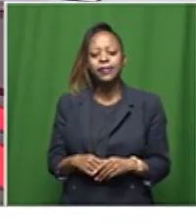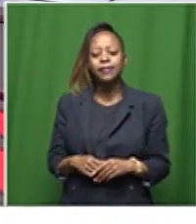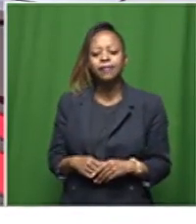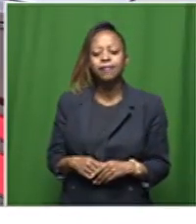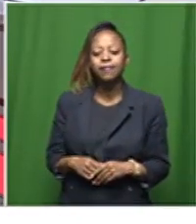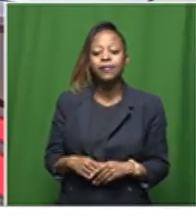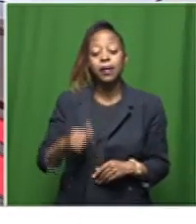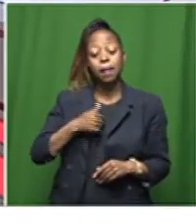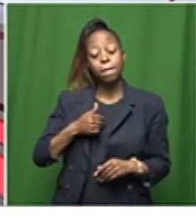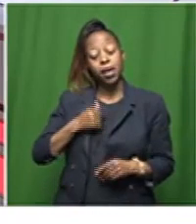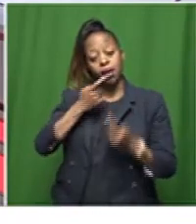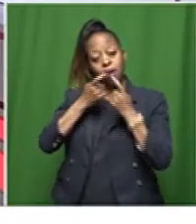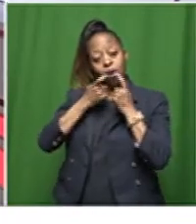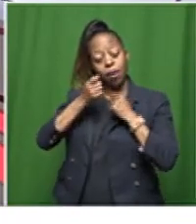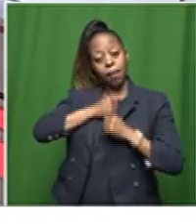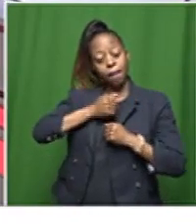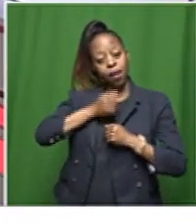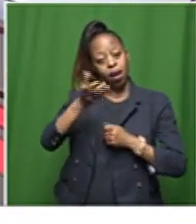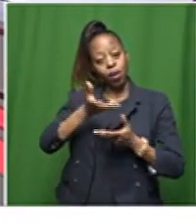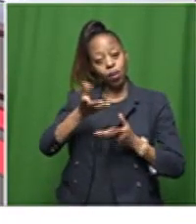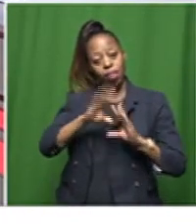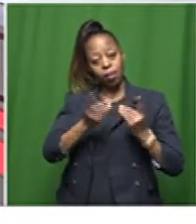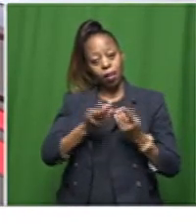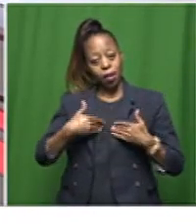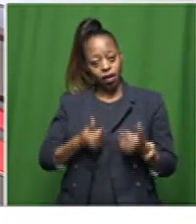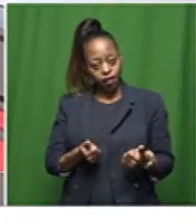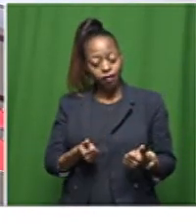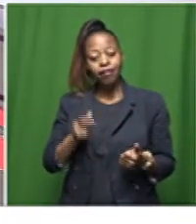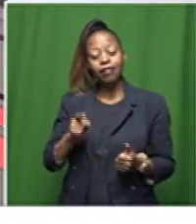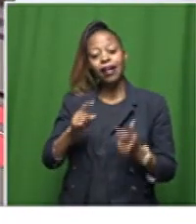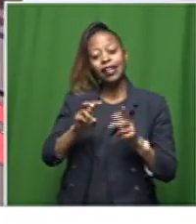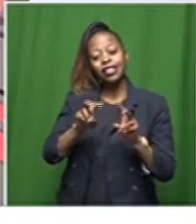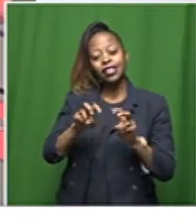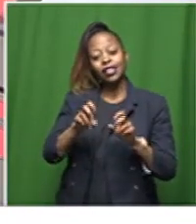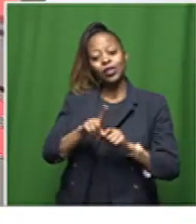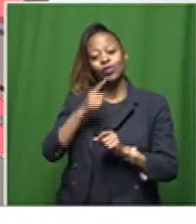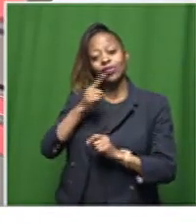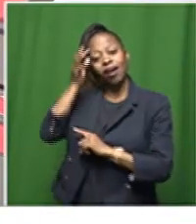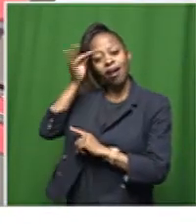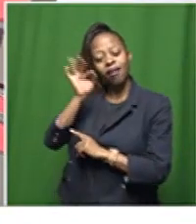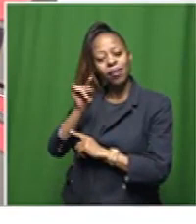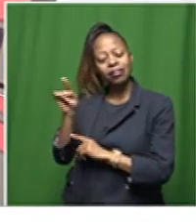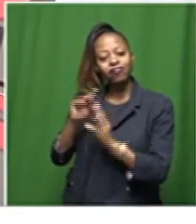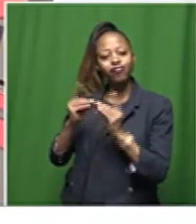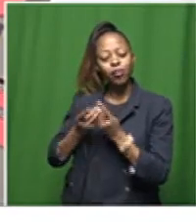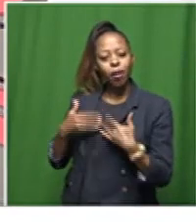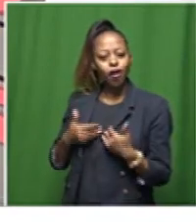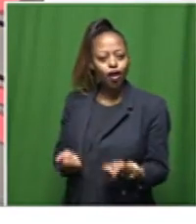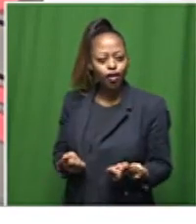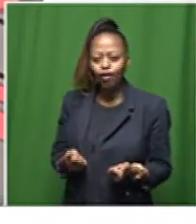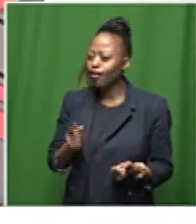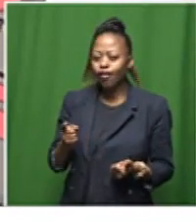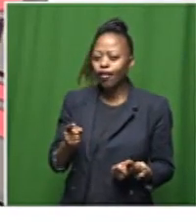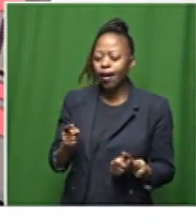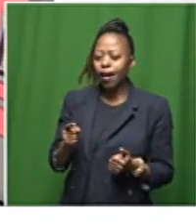Ntate wa tsana ke lakang mo Department of Health. Ke laka our government Department of Health ha e tshware